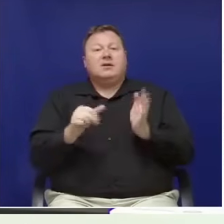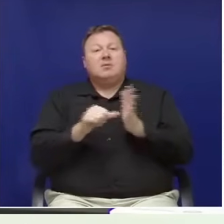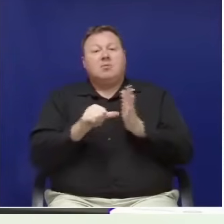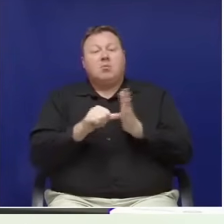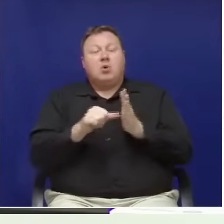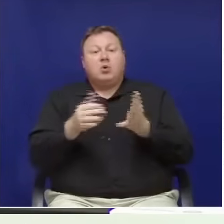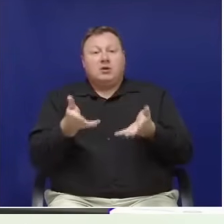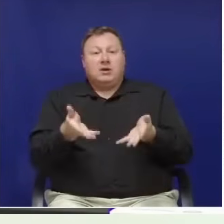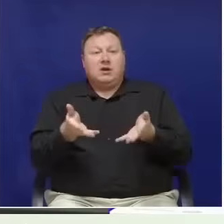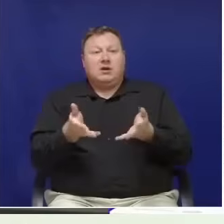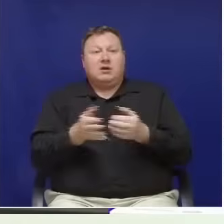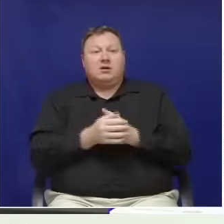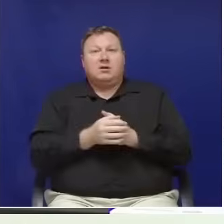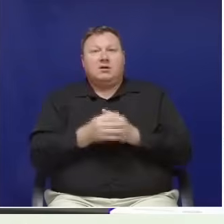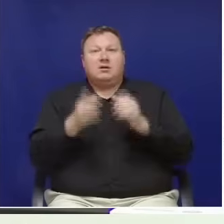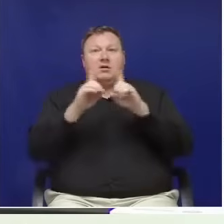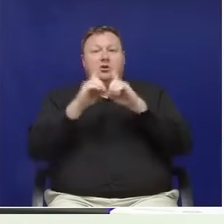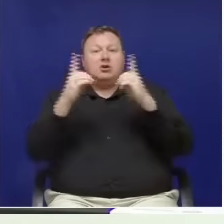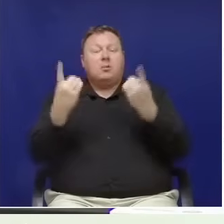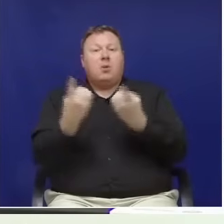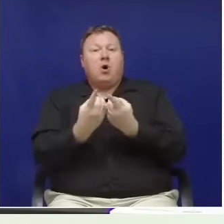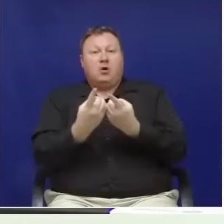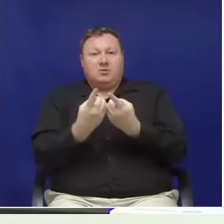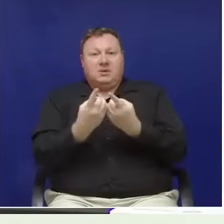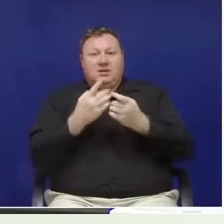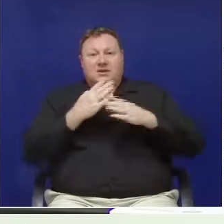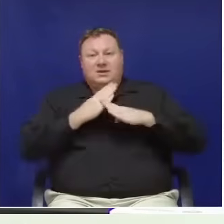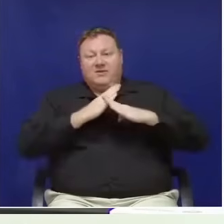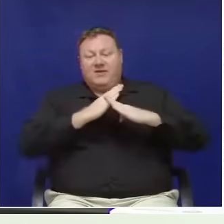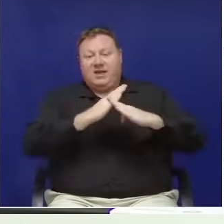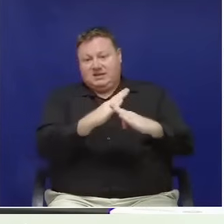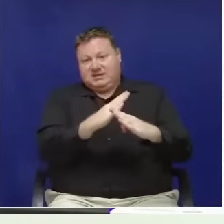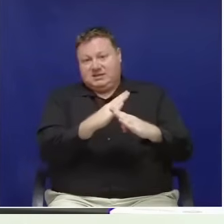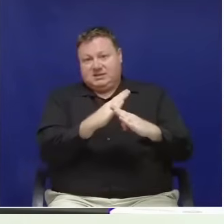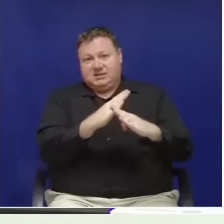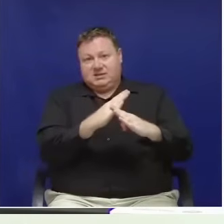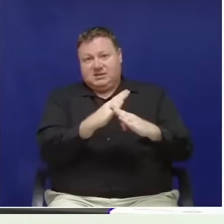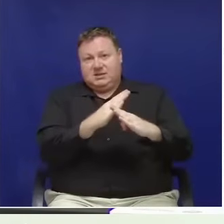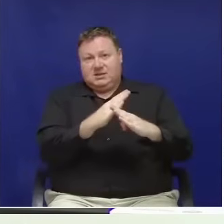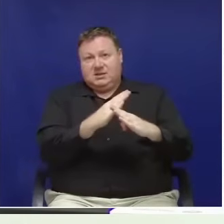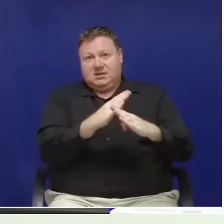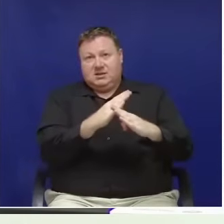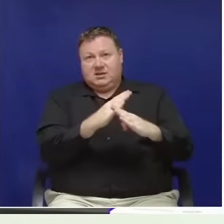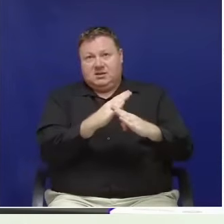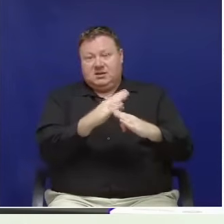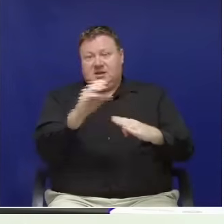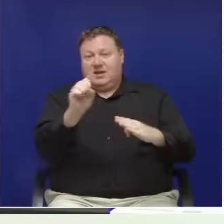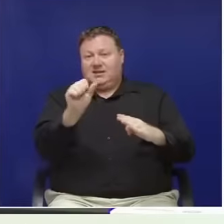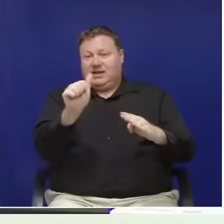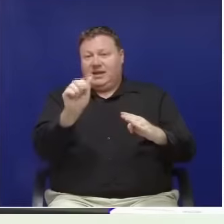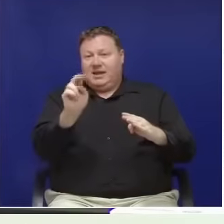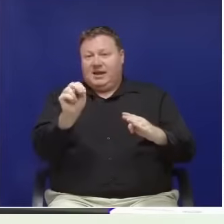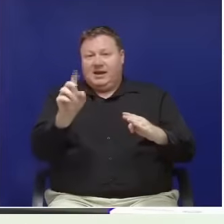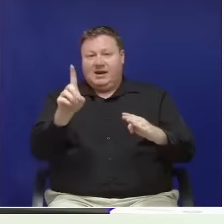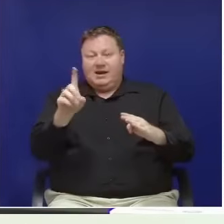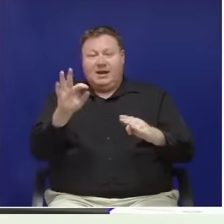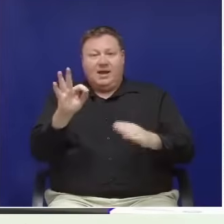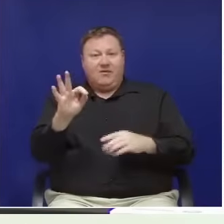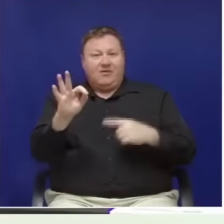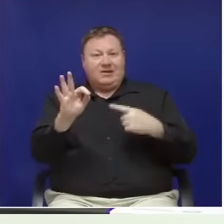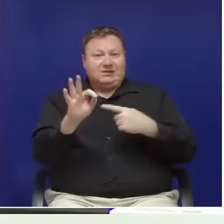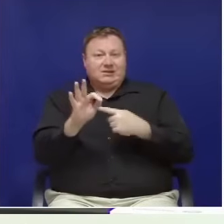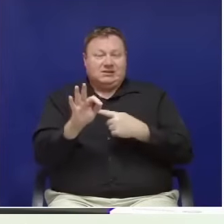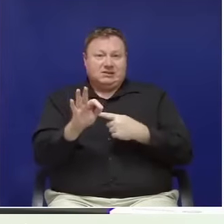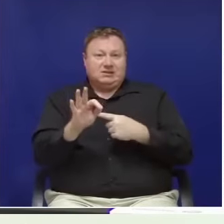the Department of Defence, and in particular the SANDF, has